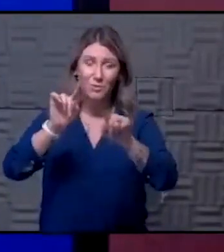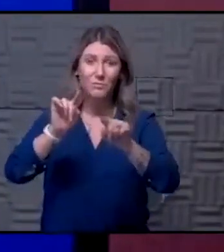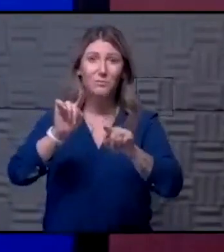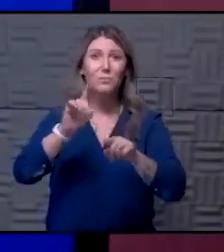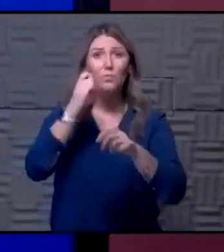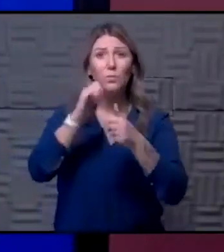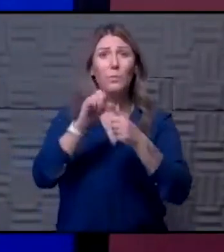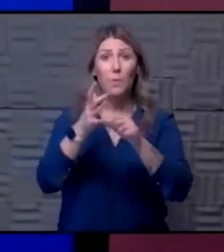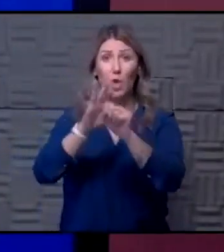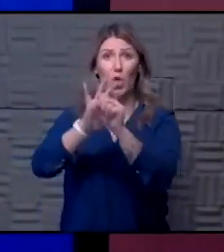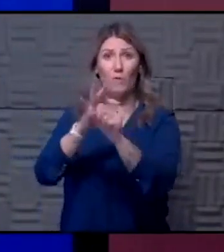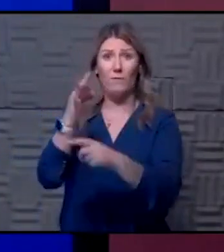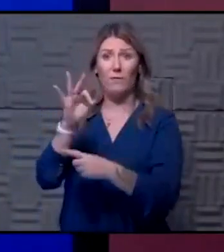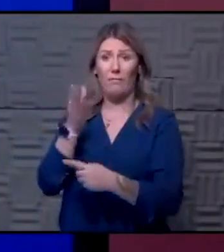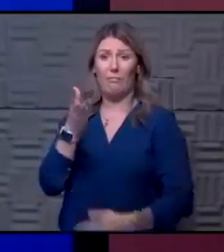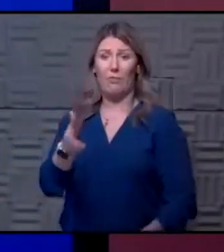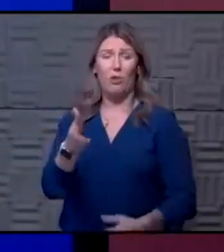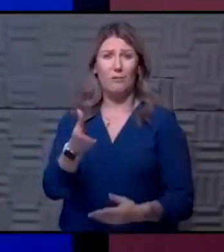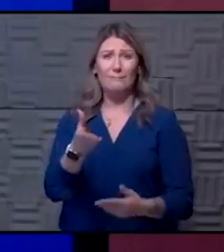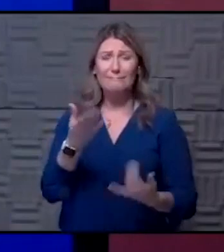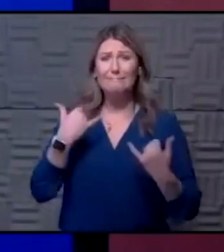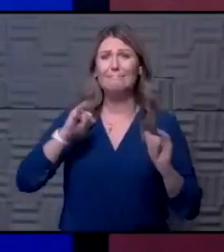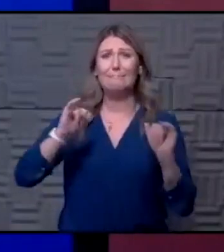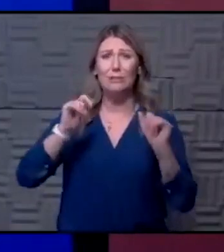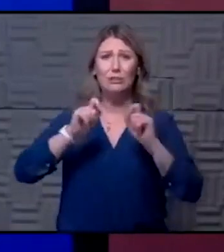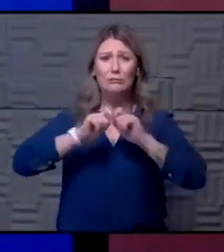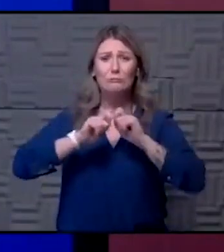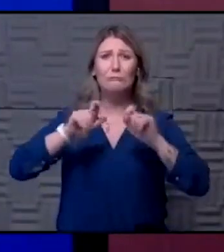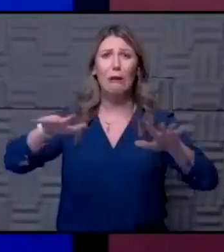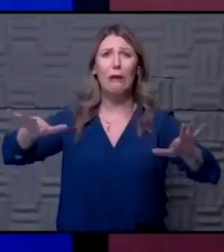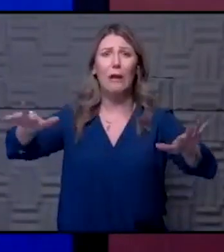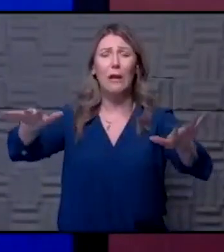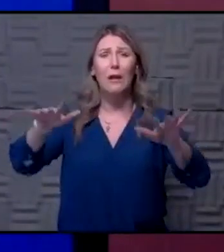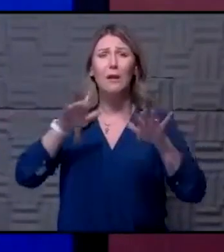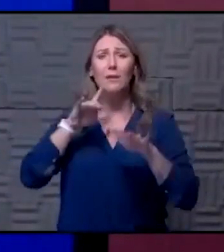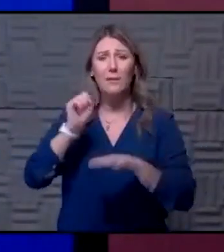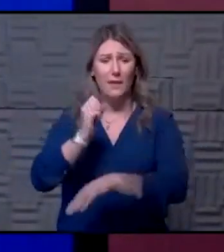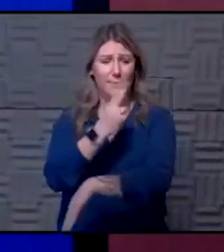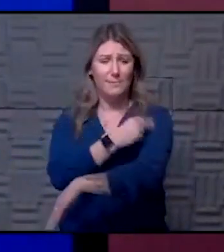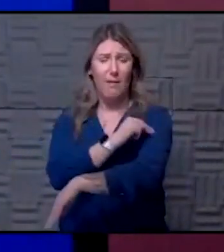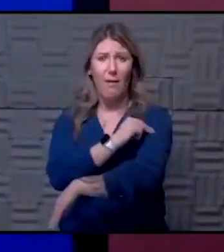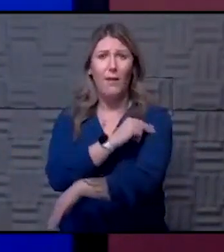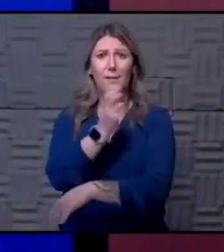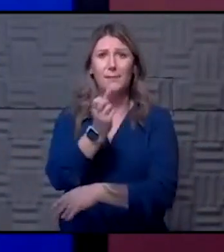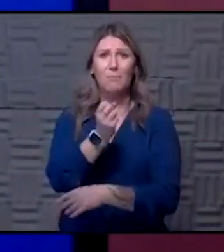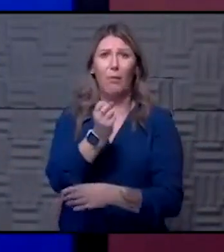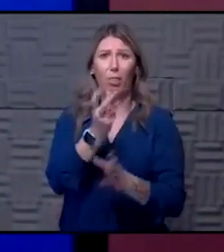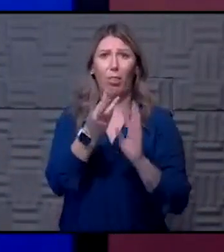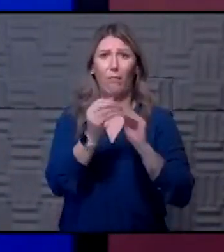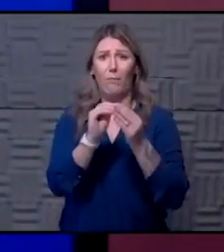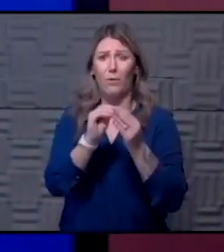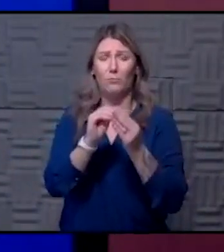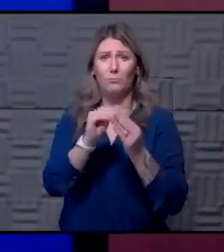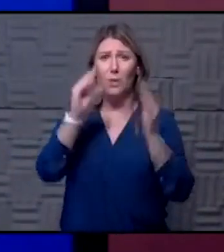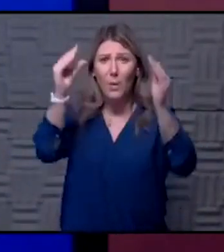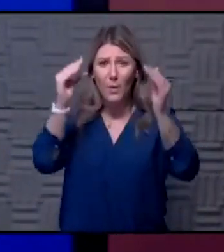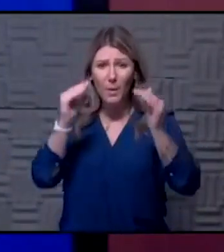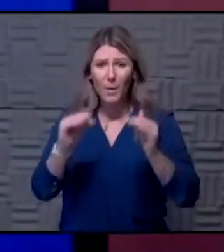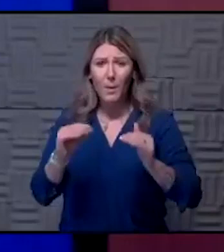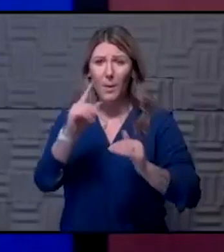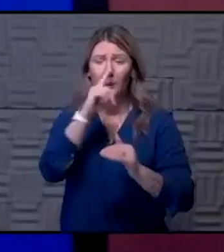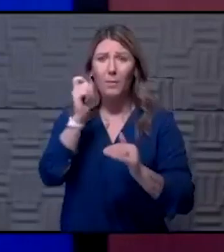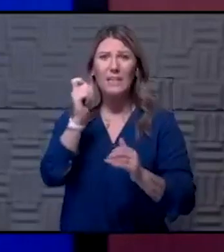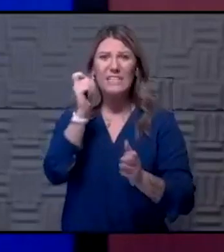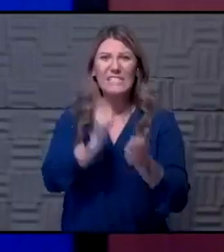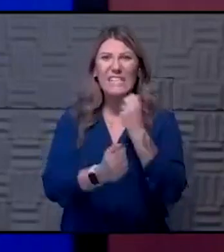COVID's still out there. There's still widespread community transmission. Yes, the hospitalizations were down in part because everybody got, driven inside by the